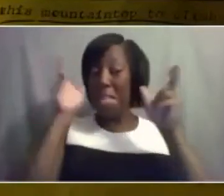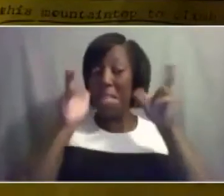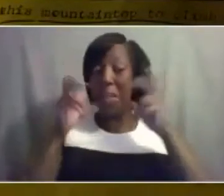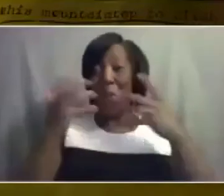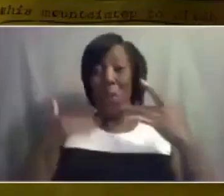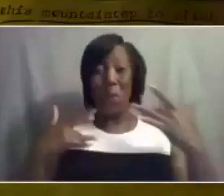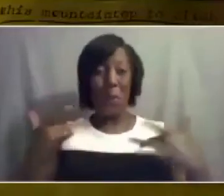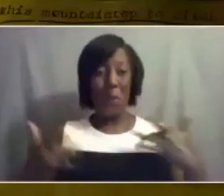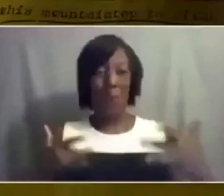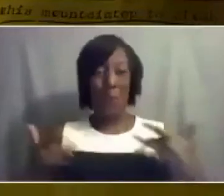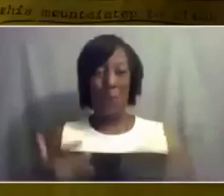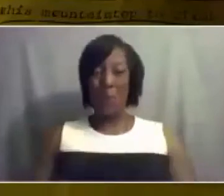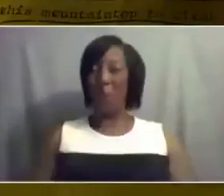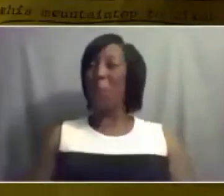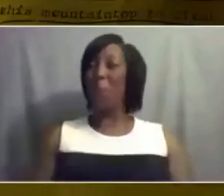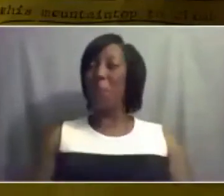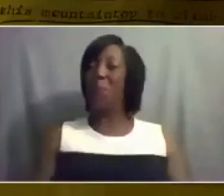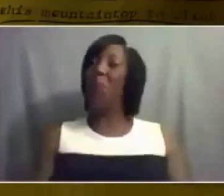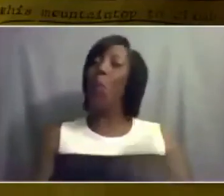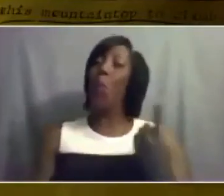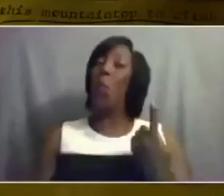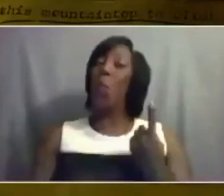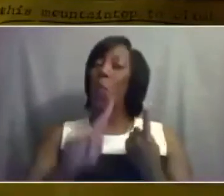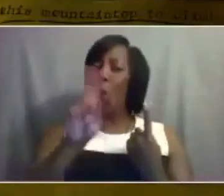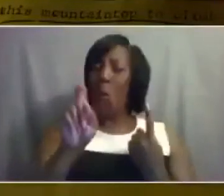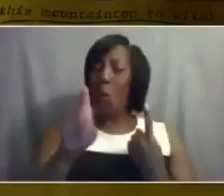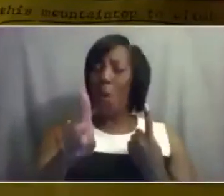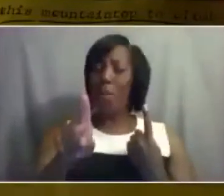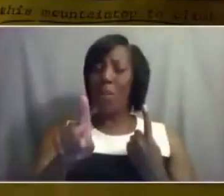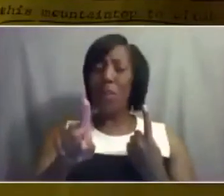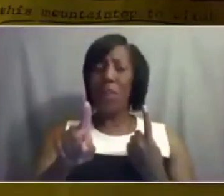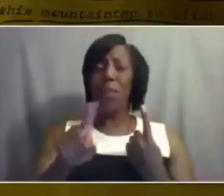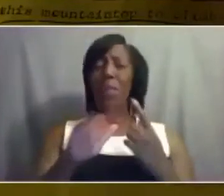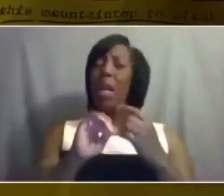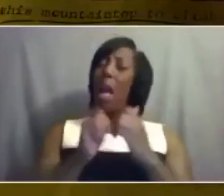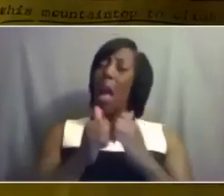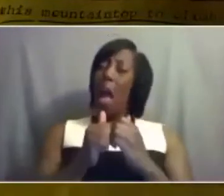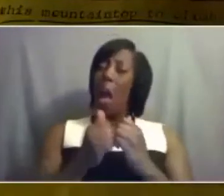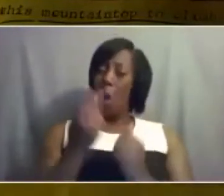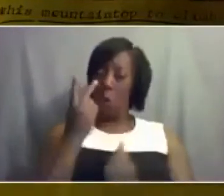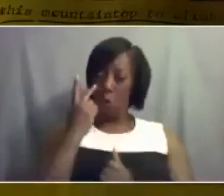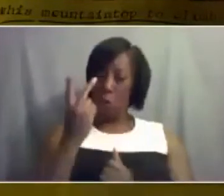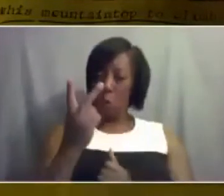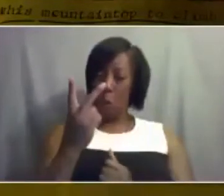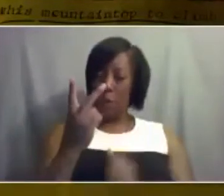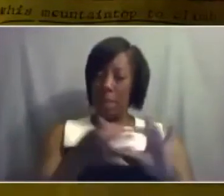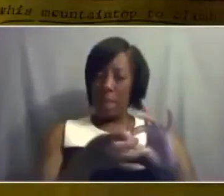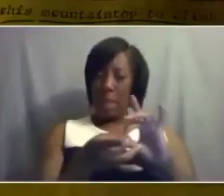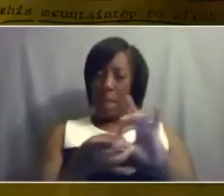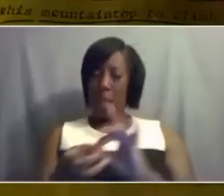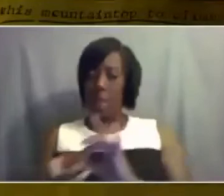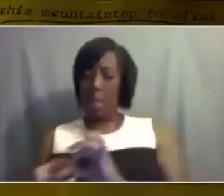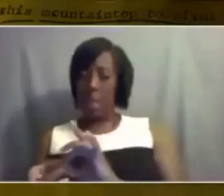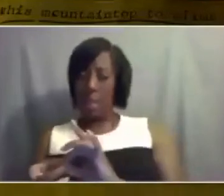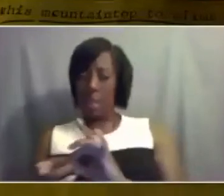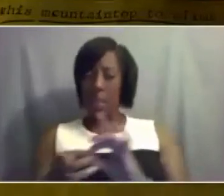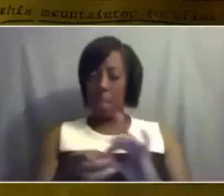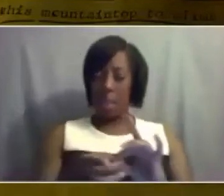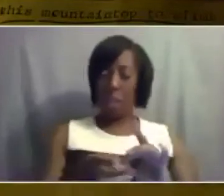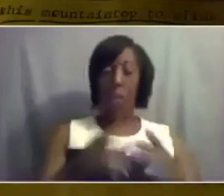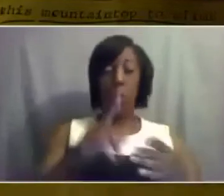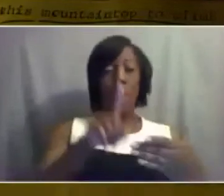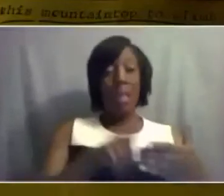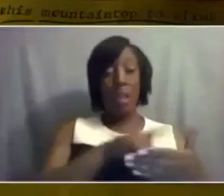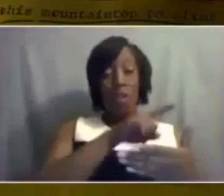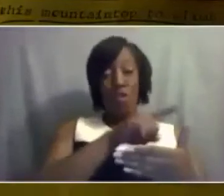exciting. One question was, how do we see the link between the criticism and vitriol that